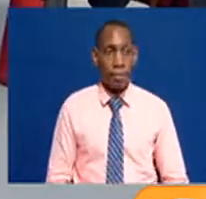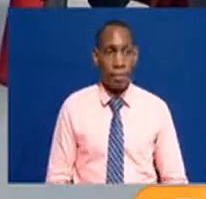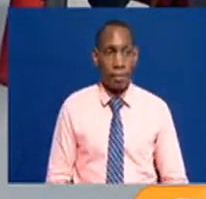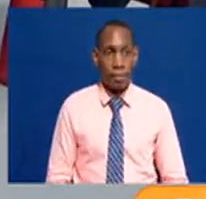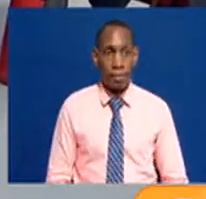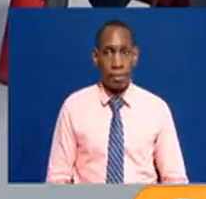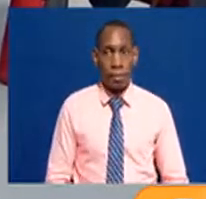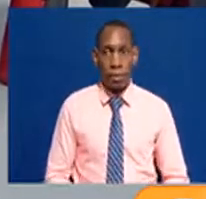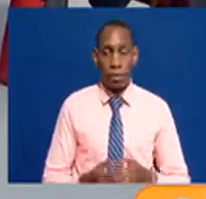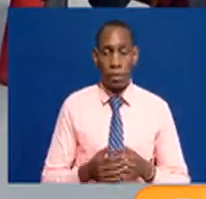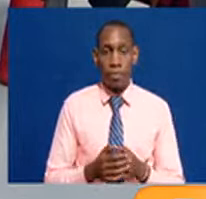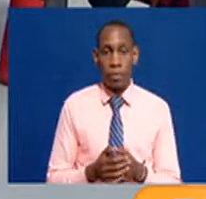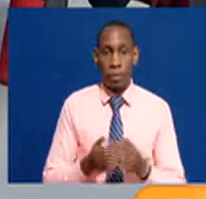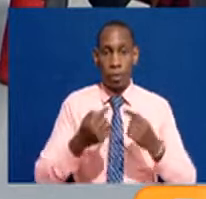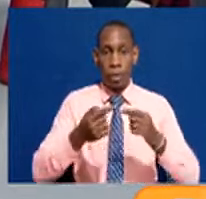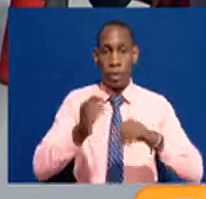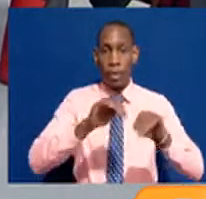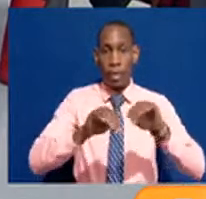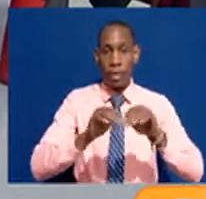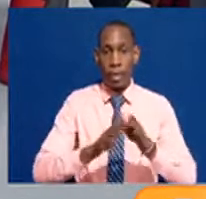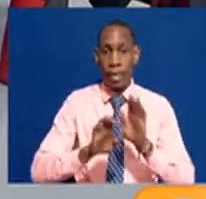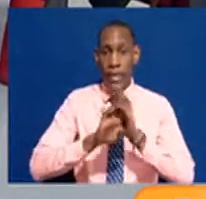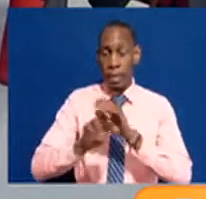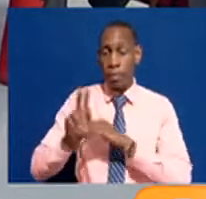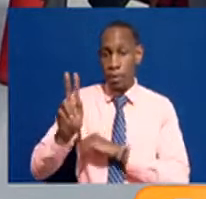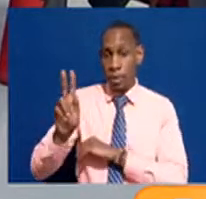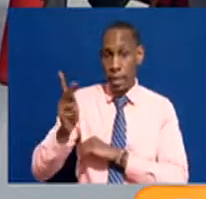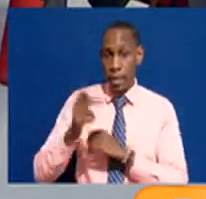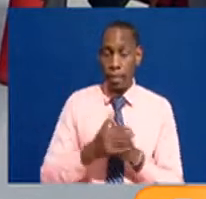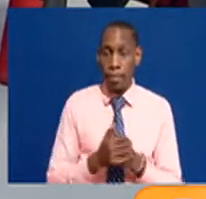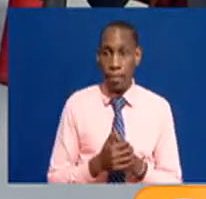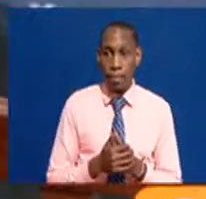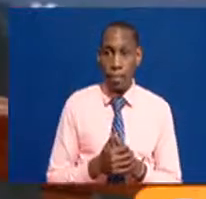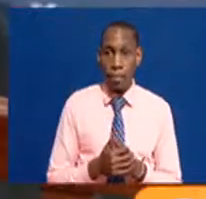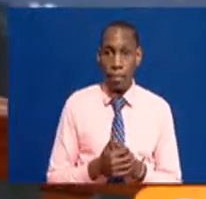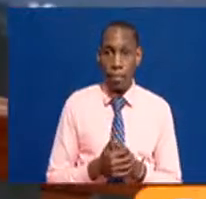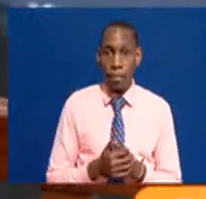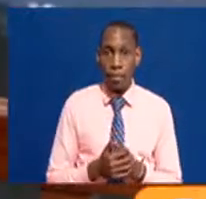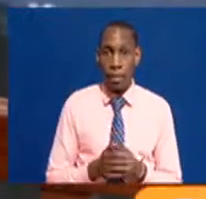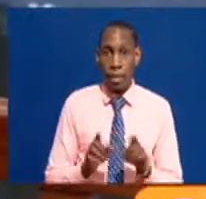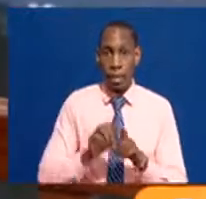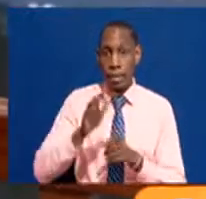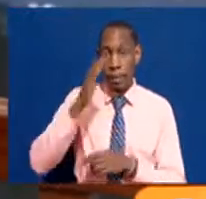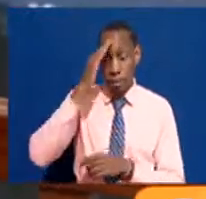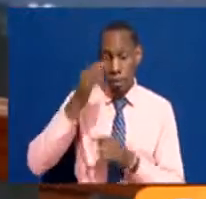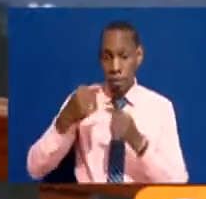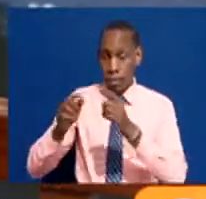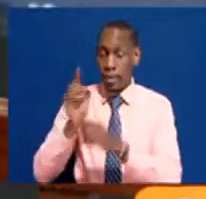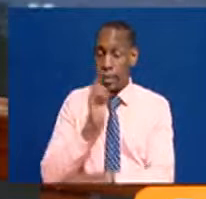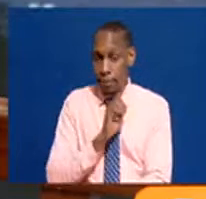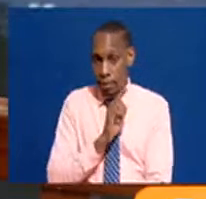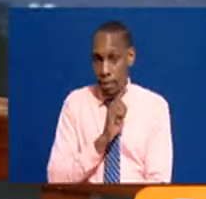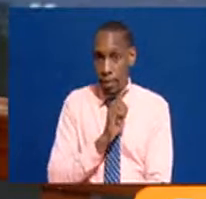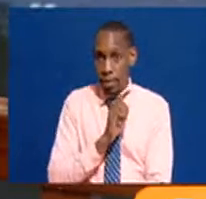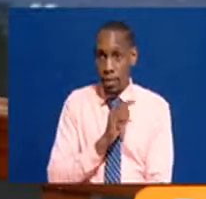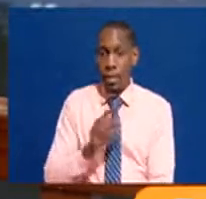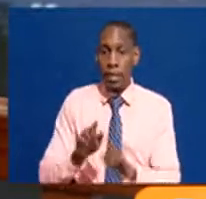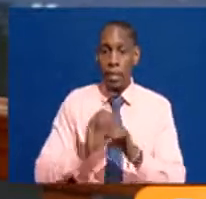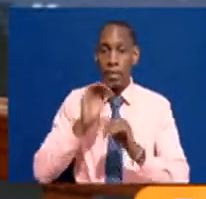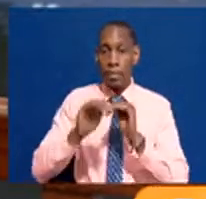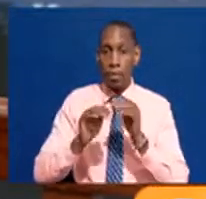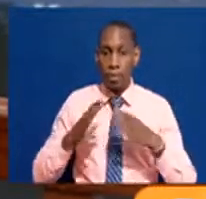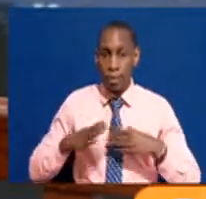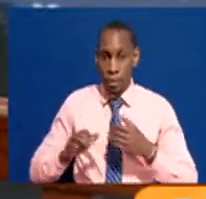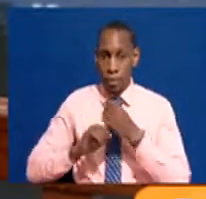an election in a country like Kenya. Mm. And then you know you've won, and everybody is